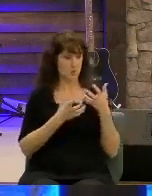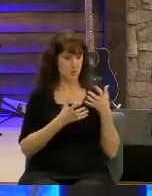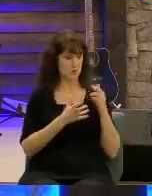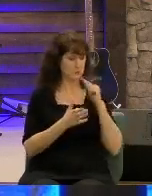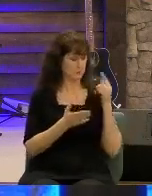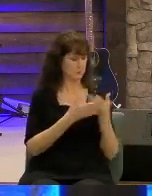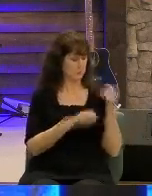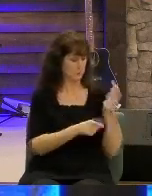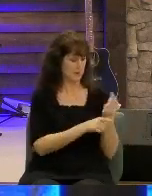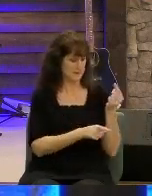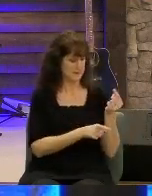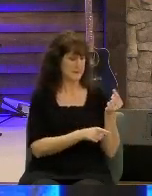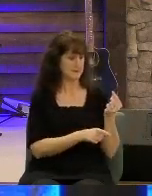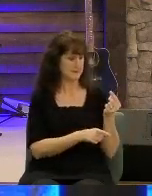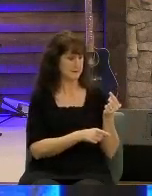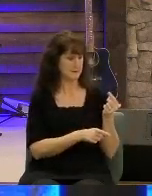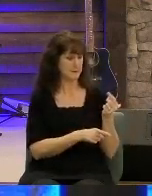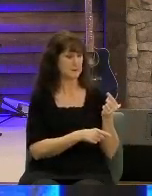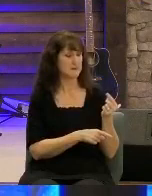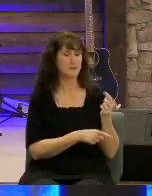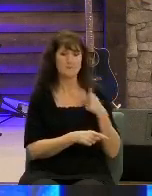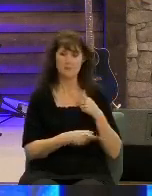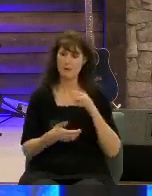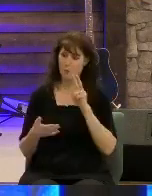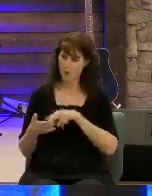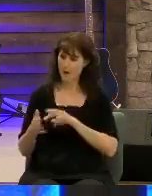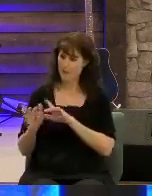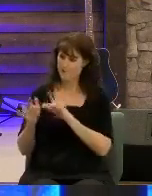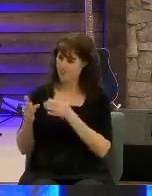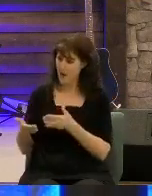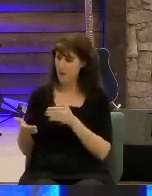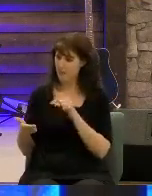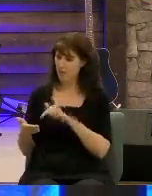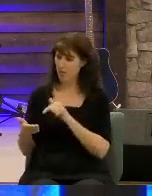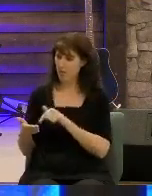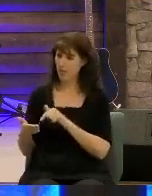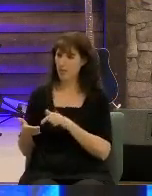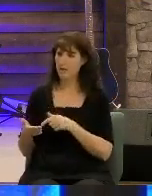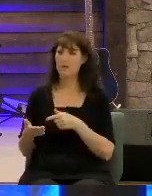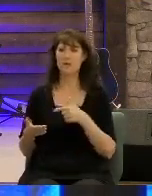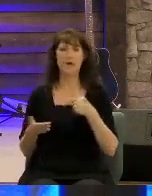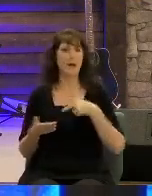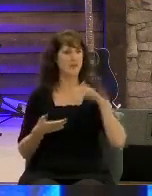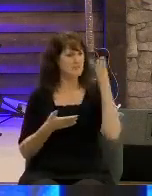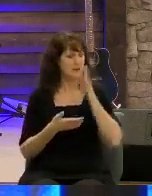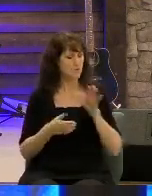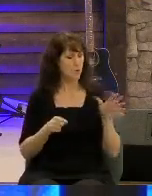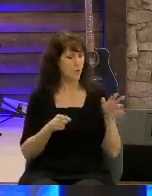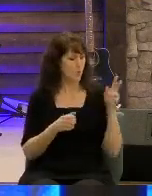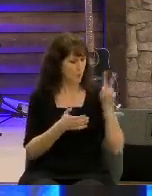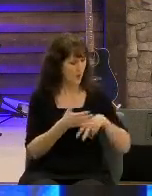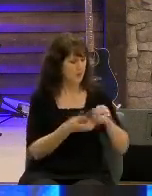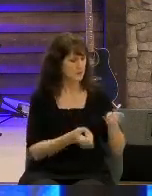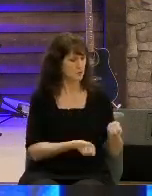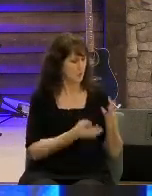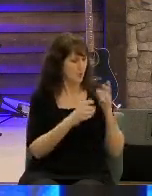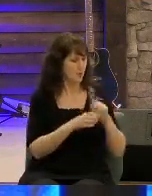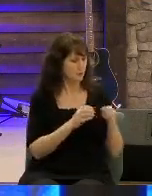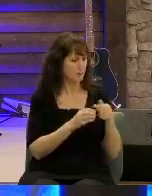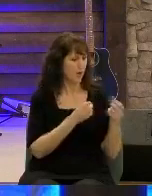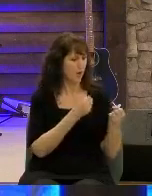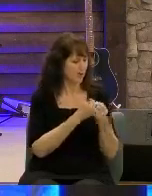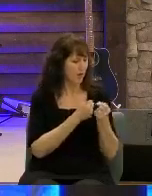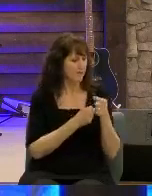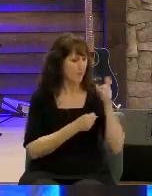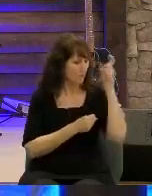because as I read the Bible, I had never read anything so much about love, right? And when I seen the wisdom in the book